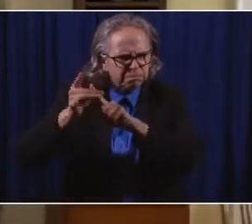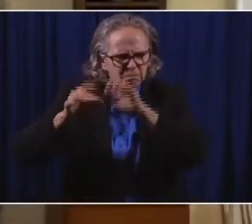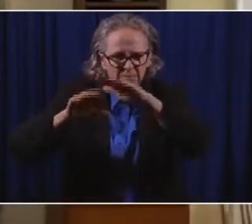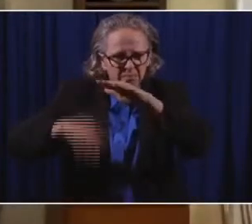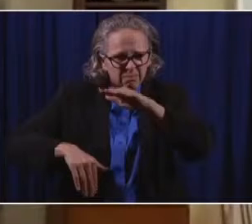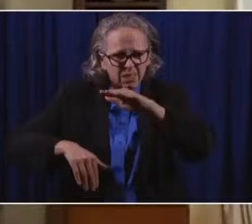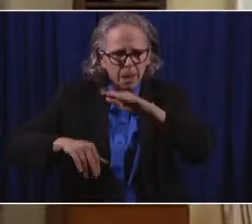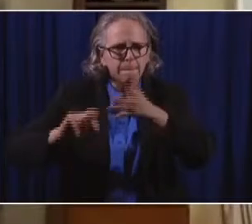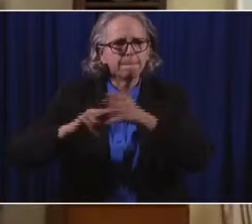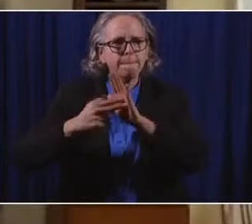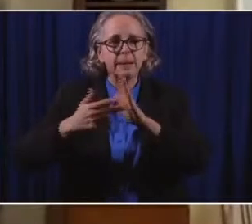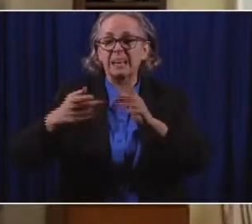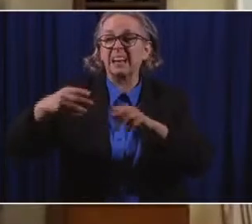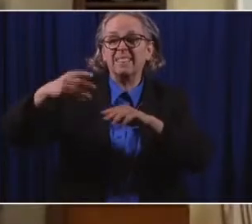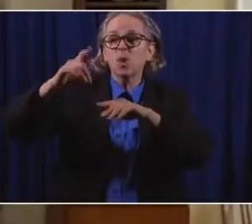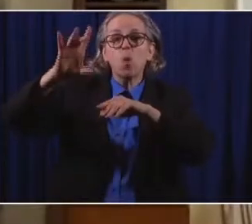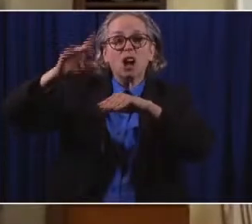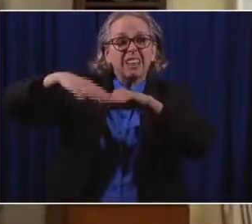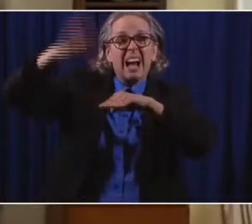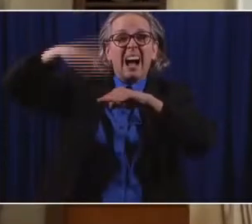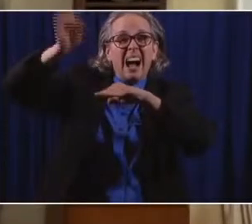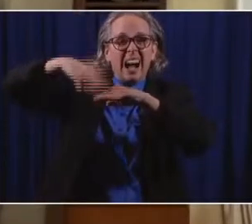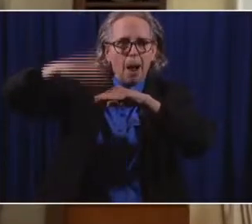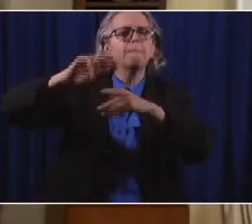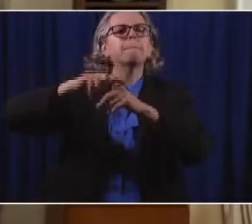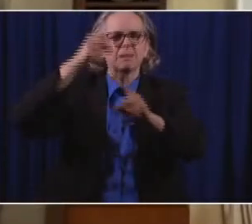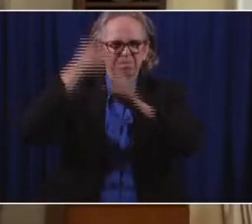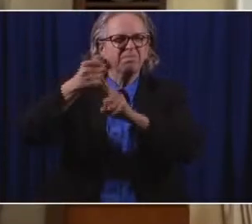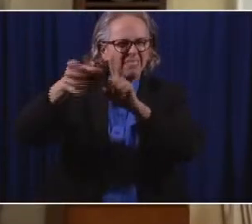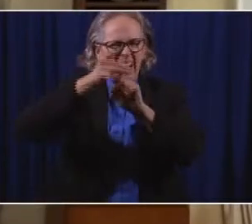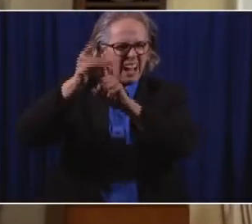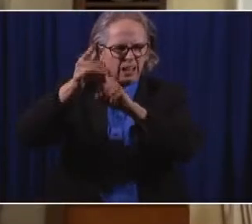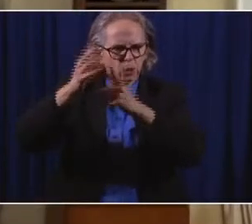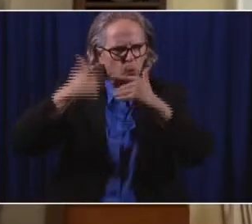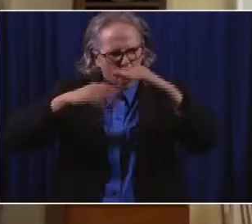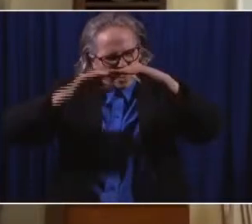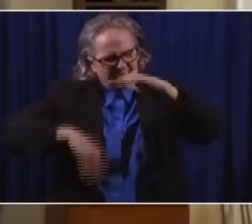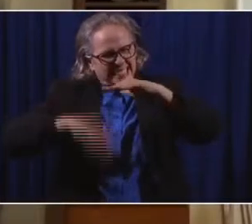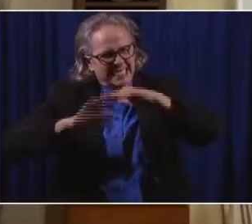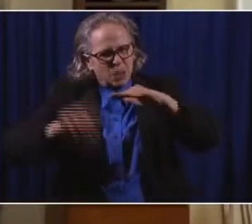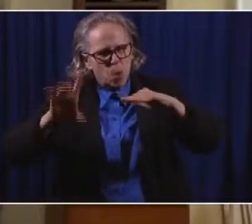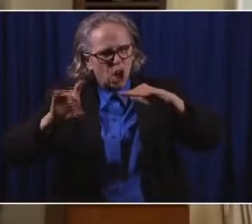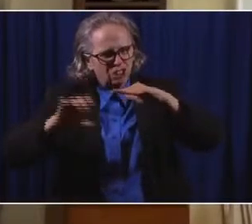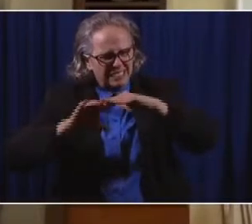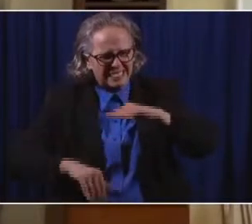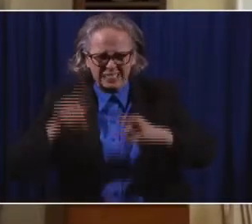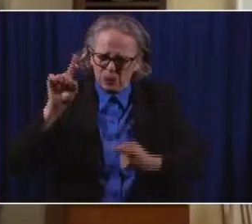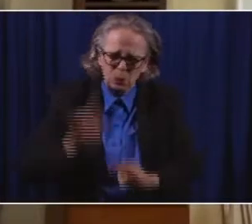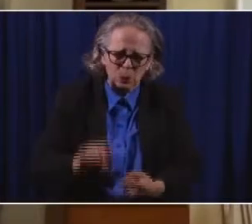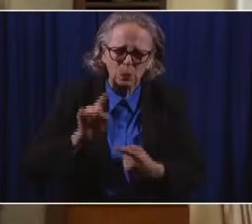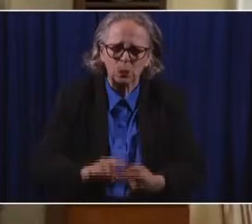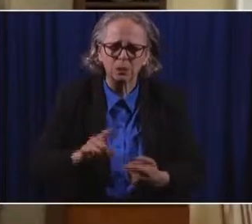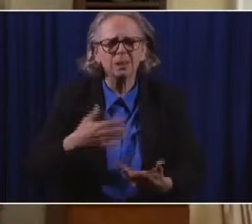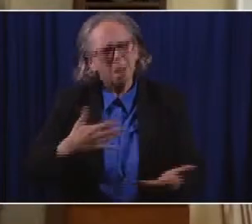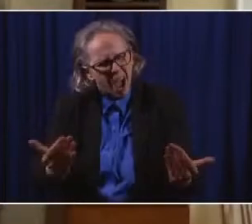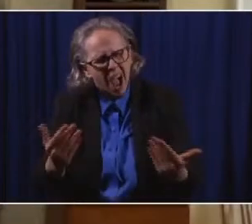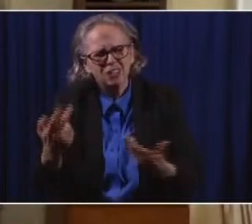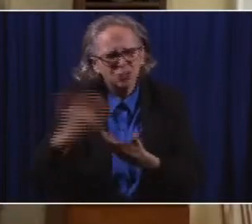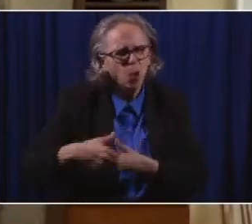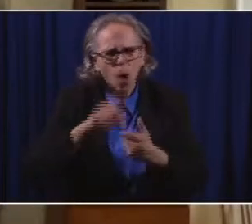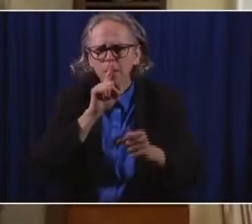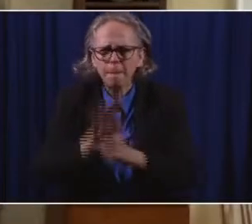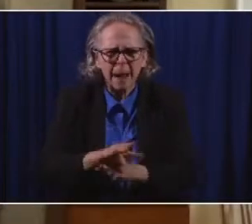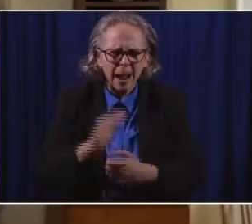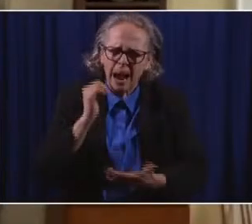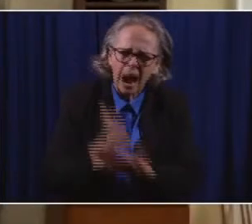that. And let's each one of us recommit. Let's look at our county and say, here's where we can block this